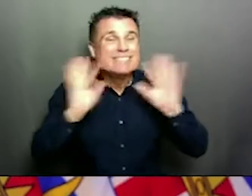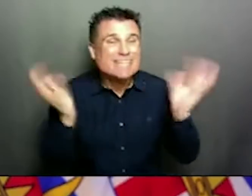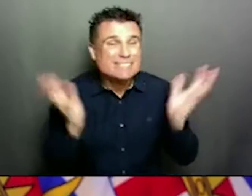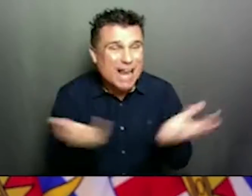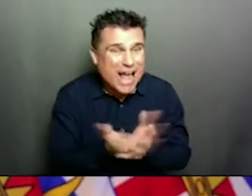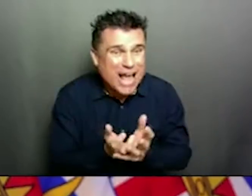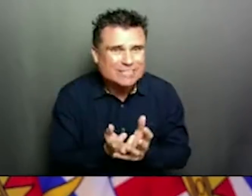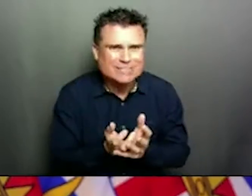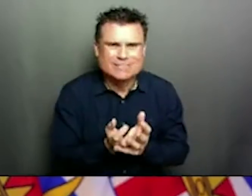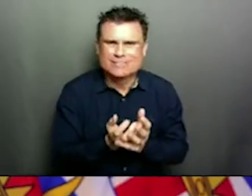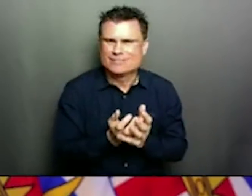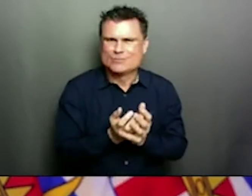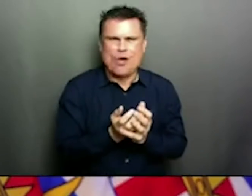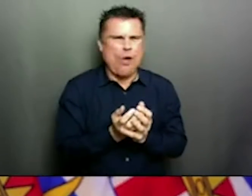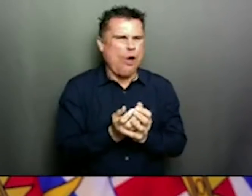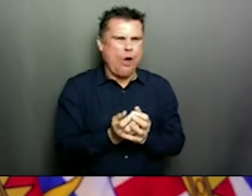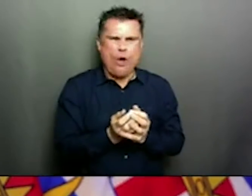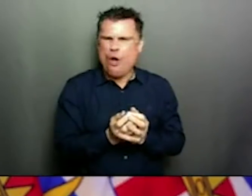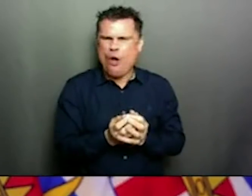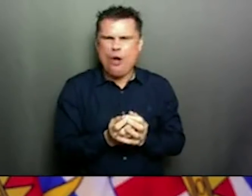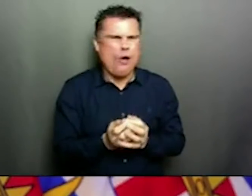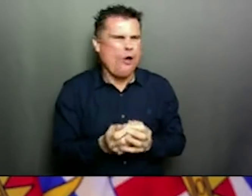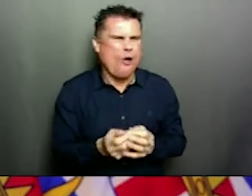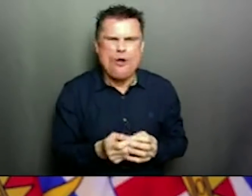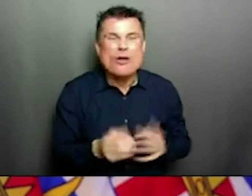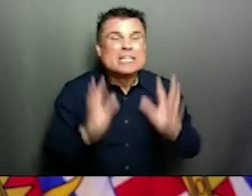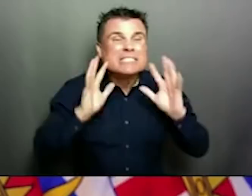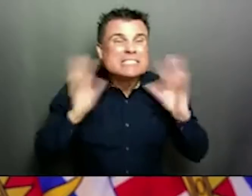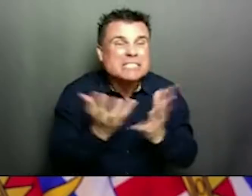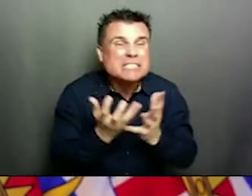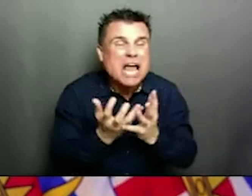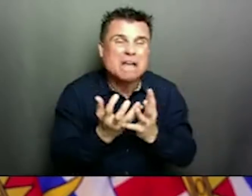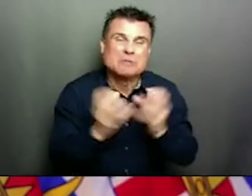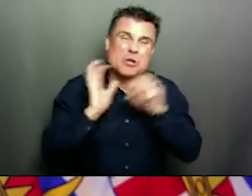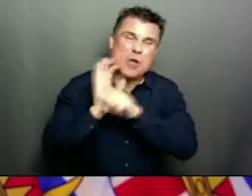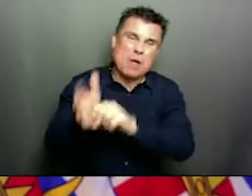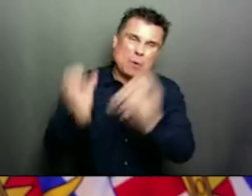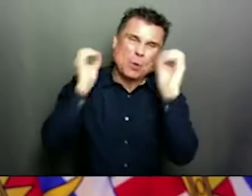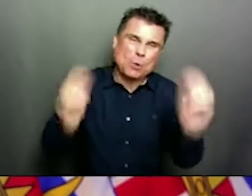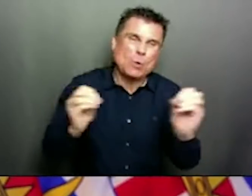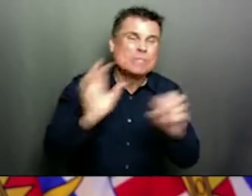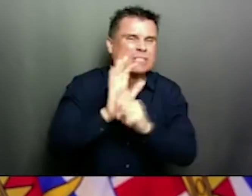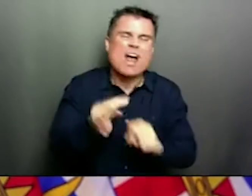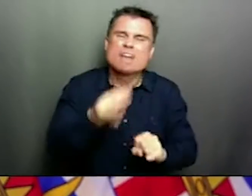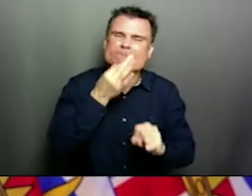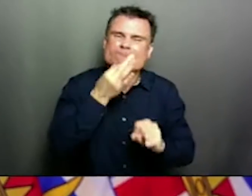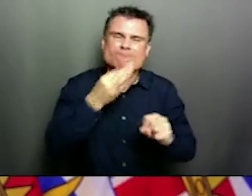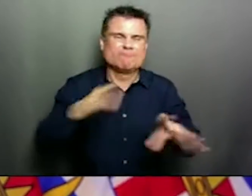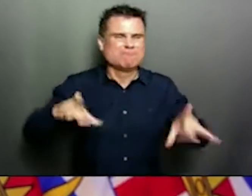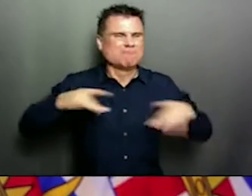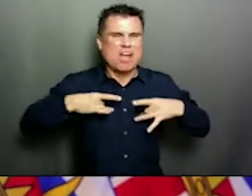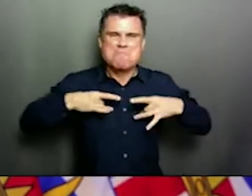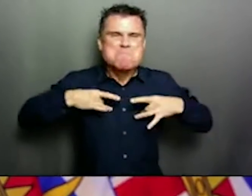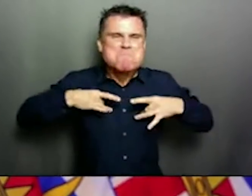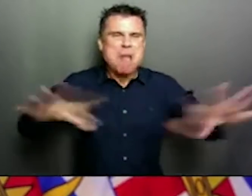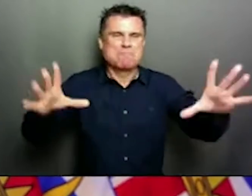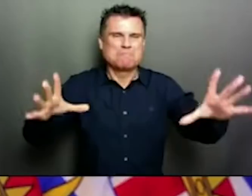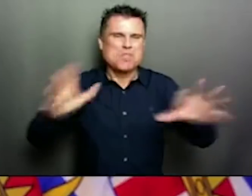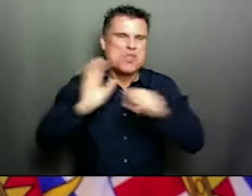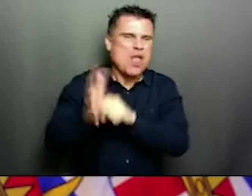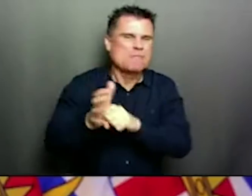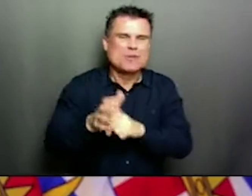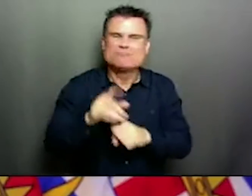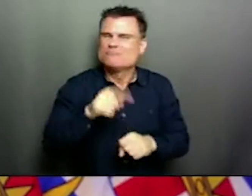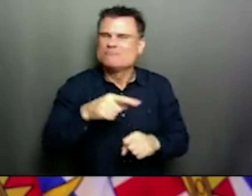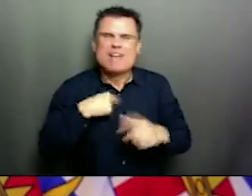going to be very, very careful, and he's going to be wearing masks when he's in houses, and he's going to be cleaning his hands a lot, and the reindeer are going to be